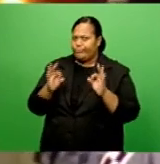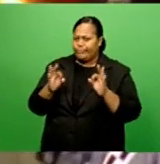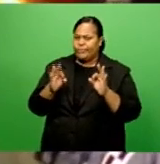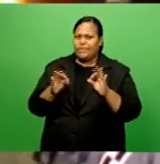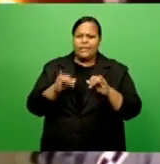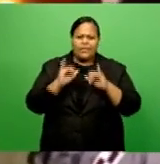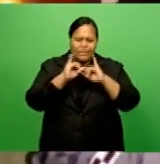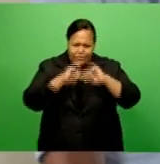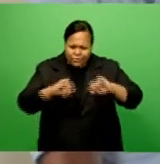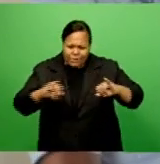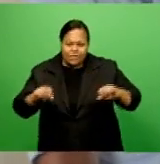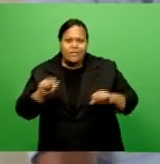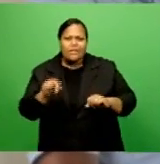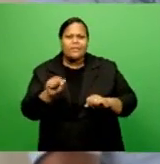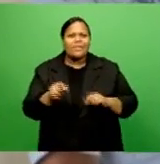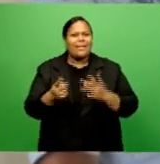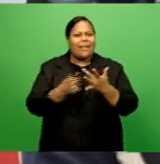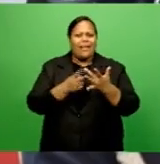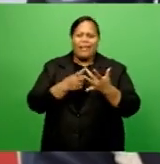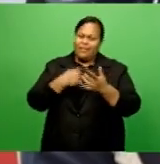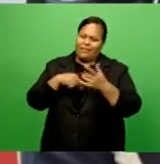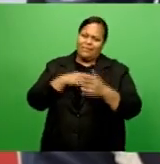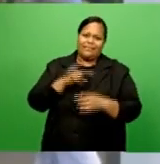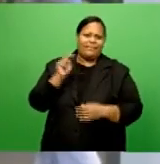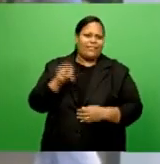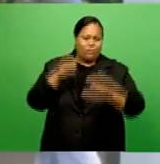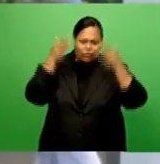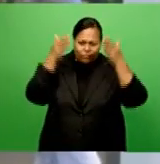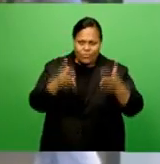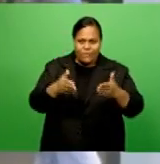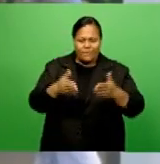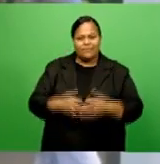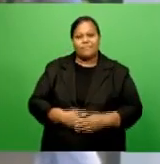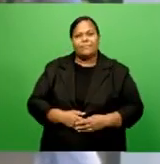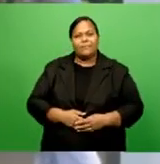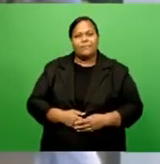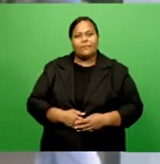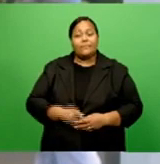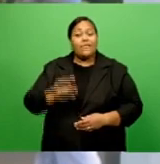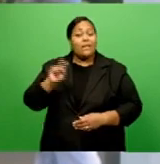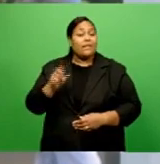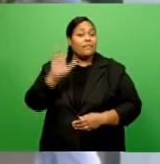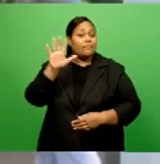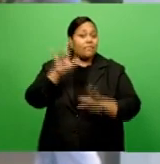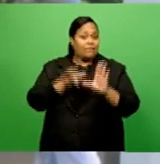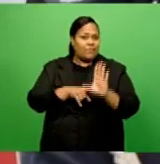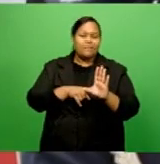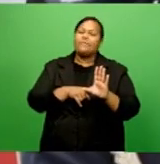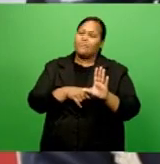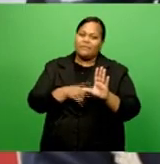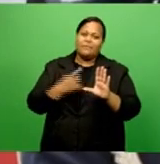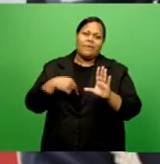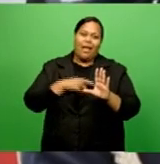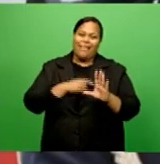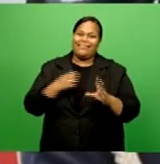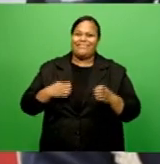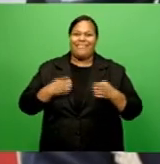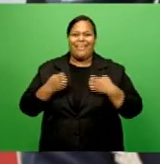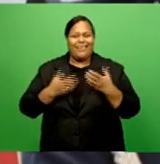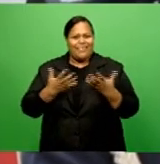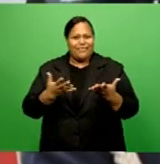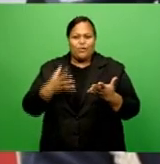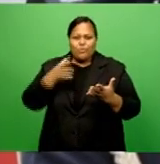some key areas they will be focusing on. The next 5 years will mark exciting times for us, as captured in